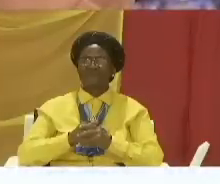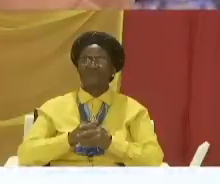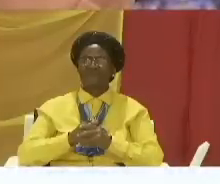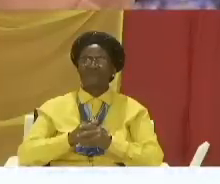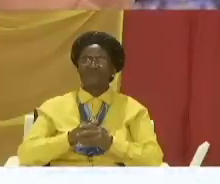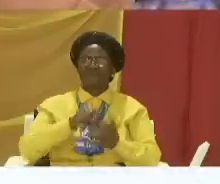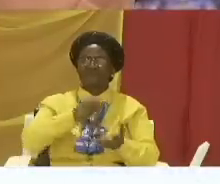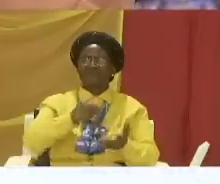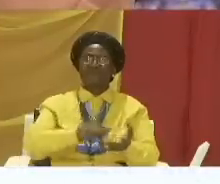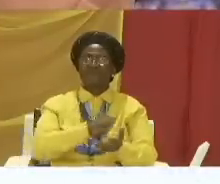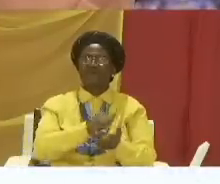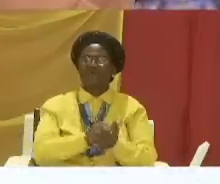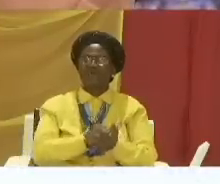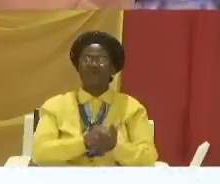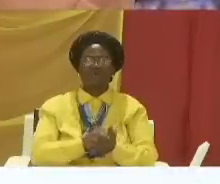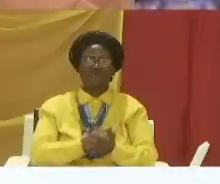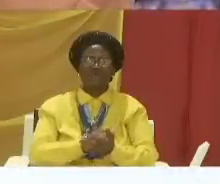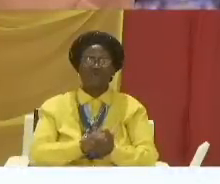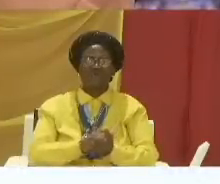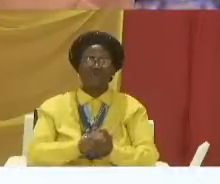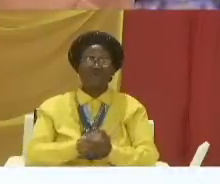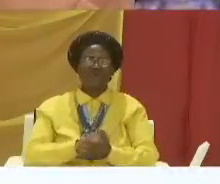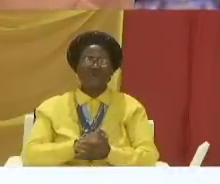Those men